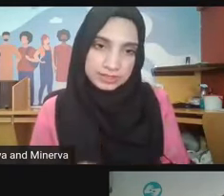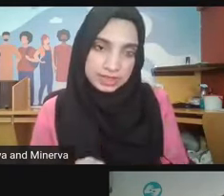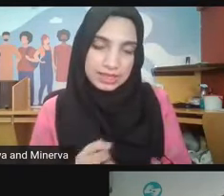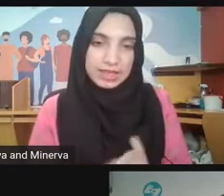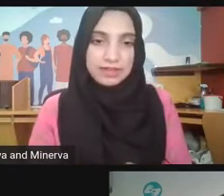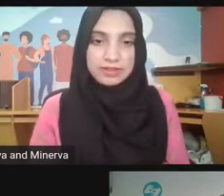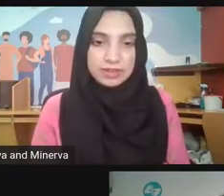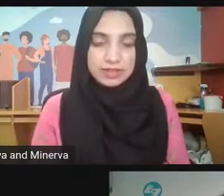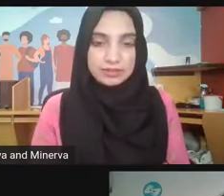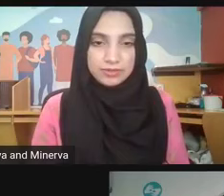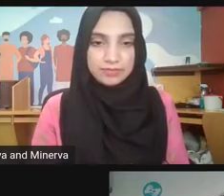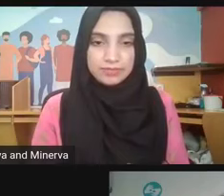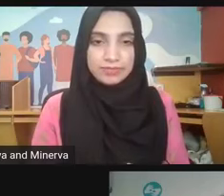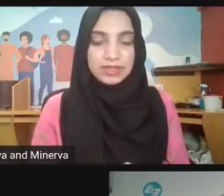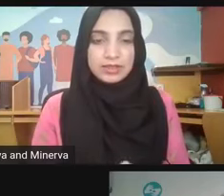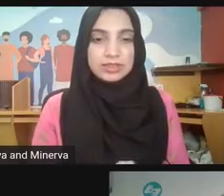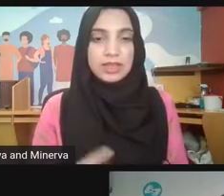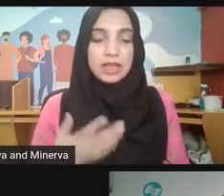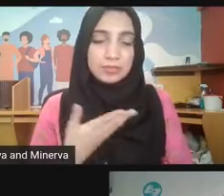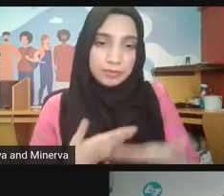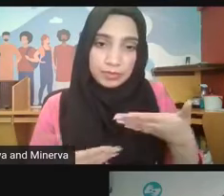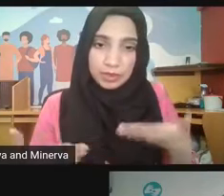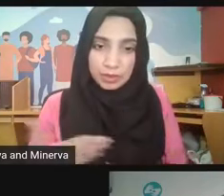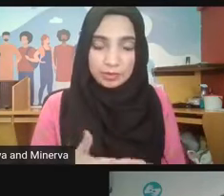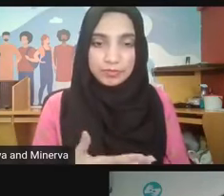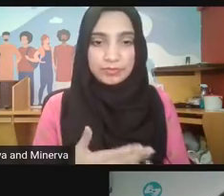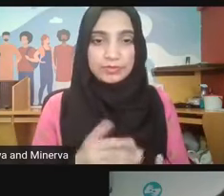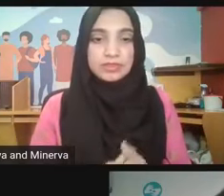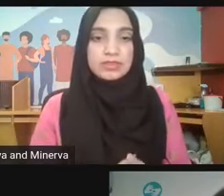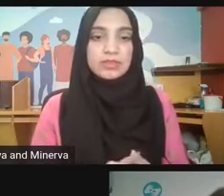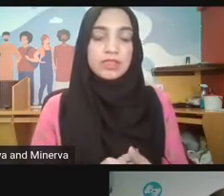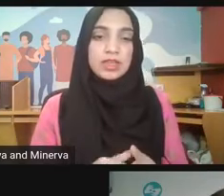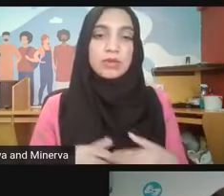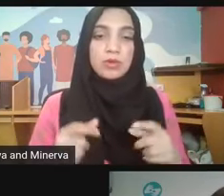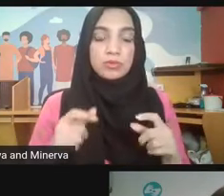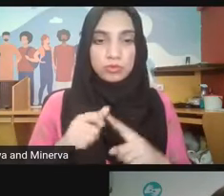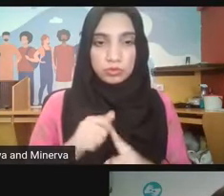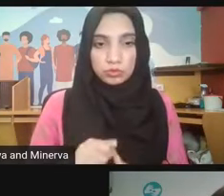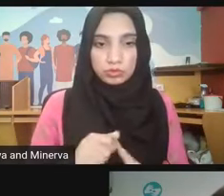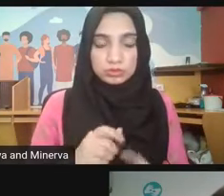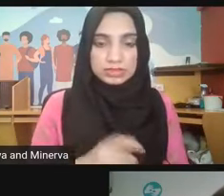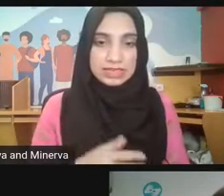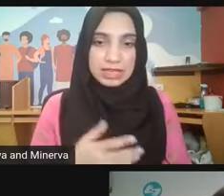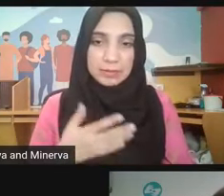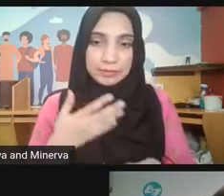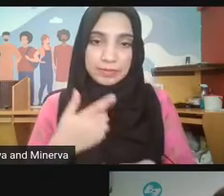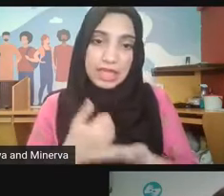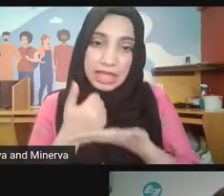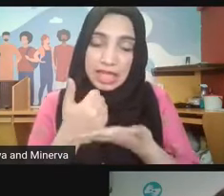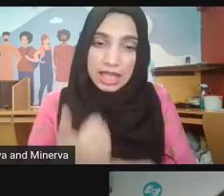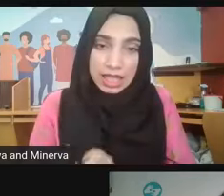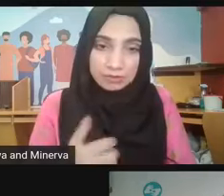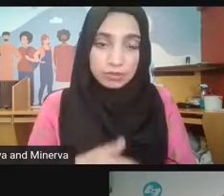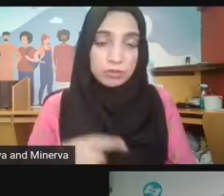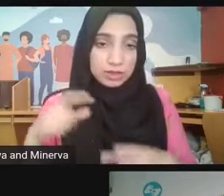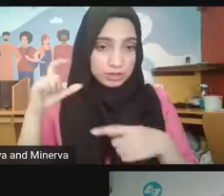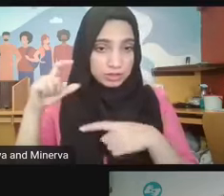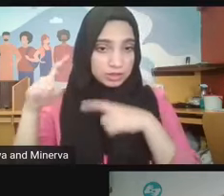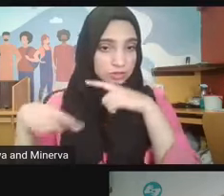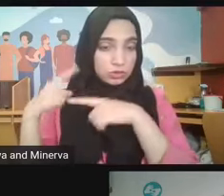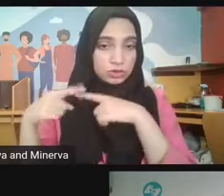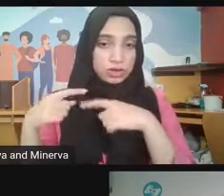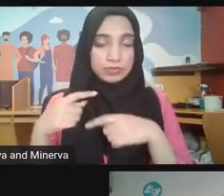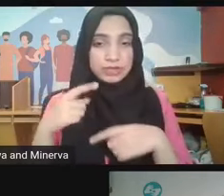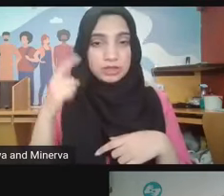long while to hit upon the right foam prosthesis, our company came up with this amazing